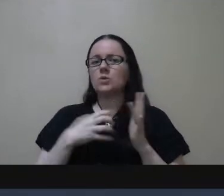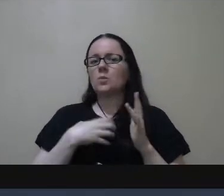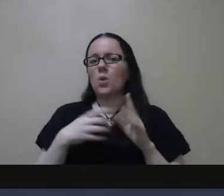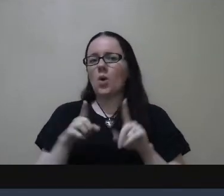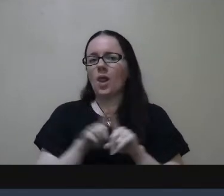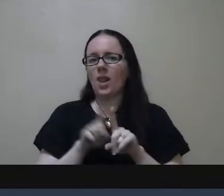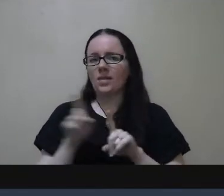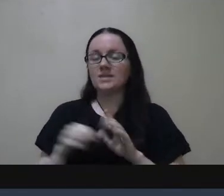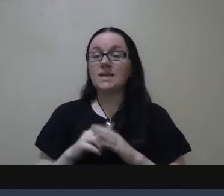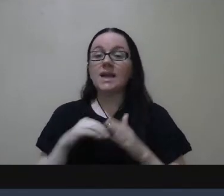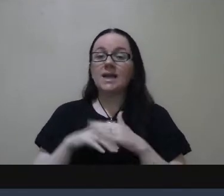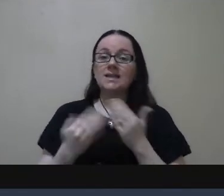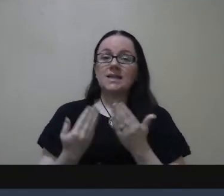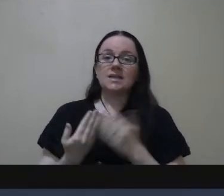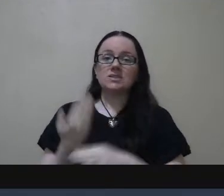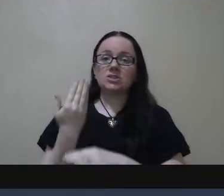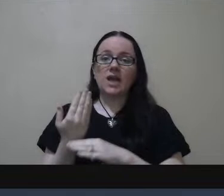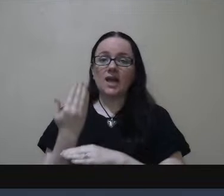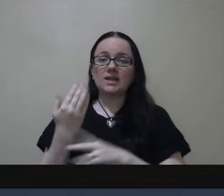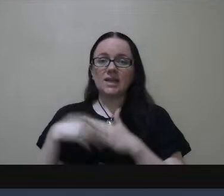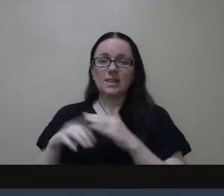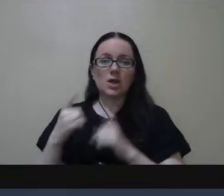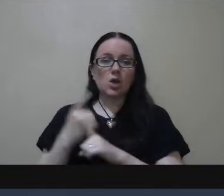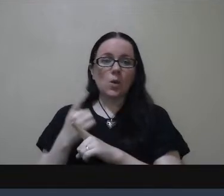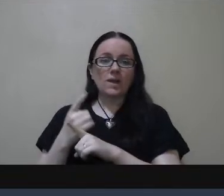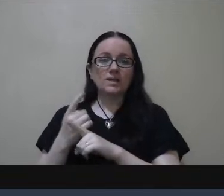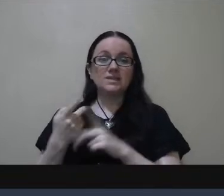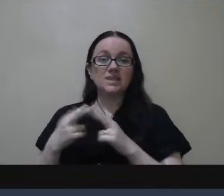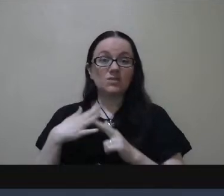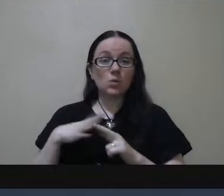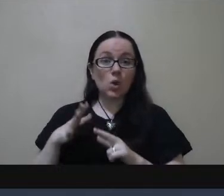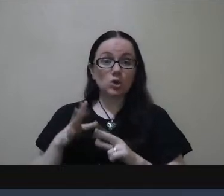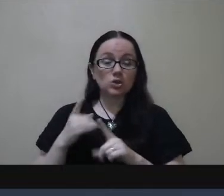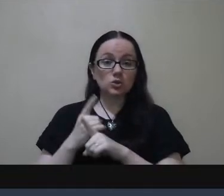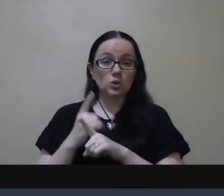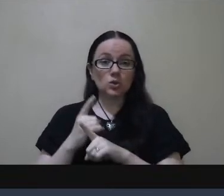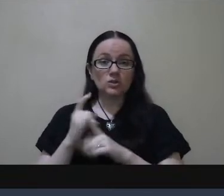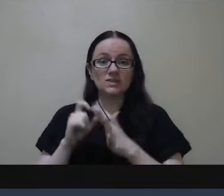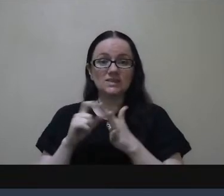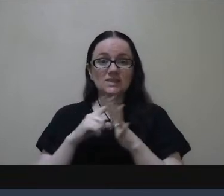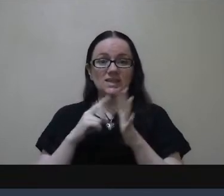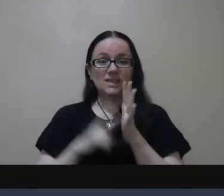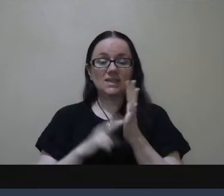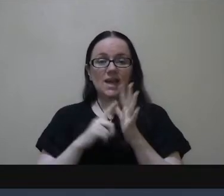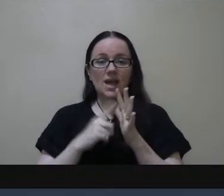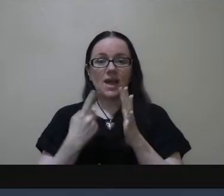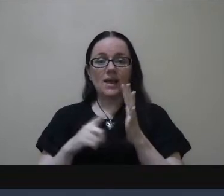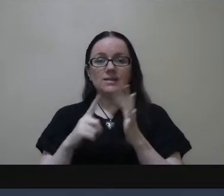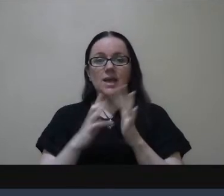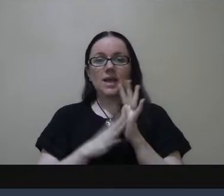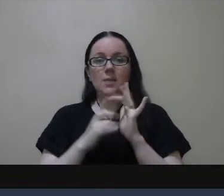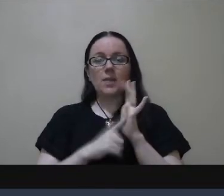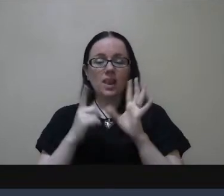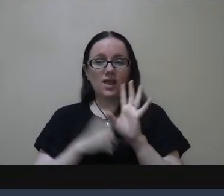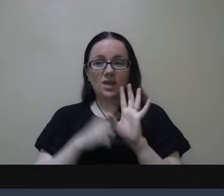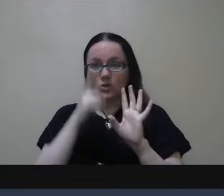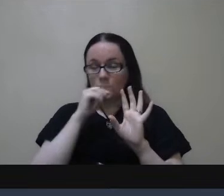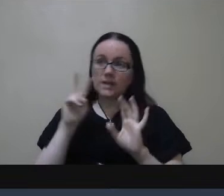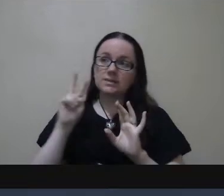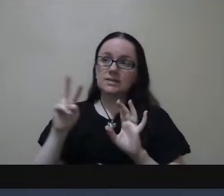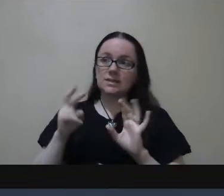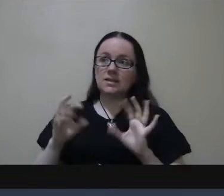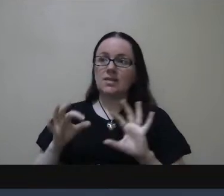the comments, there's been a Zoom link posted if you want to talk to Dina and Emily. And we'll say goodbye to you now. And everyone in the